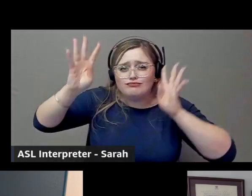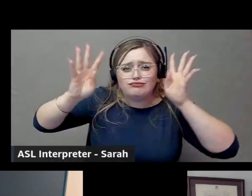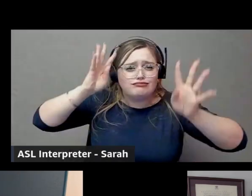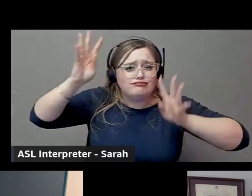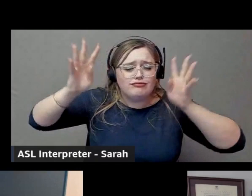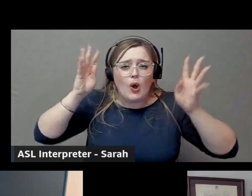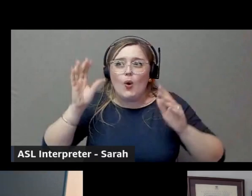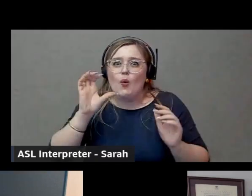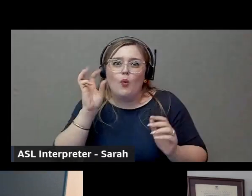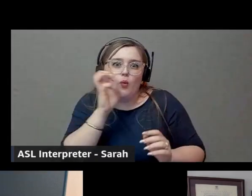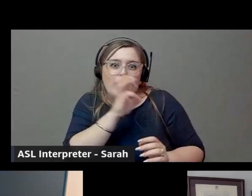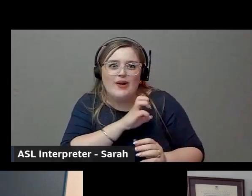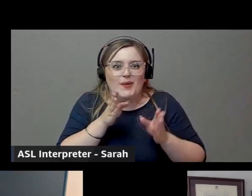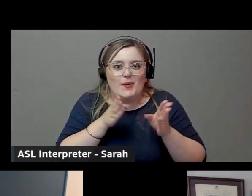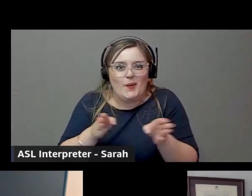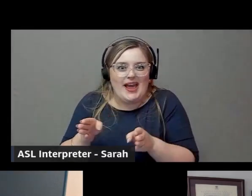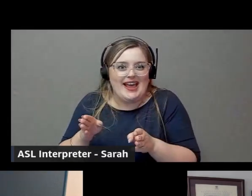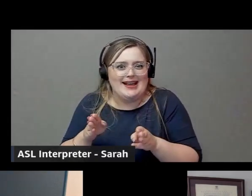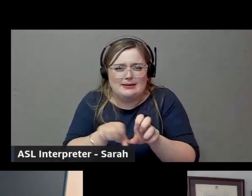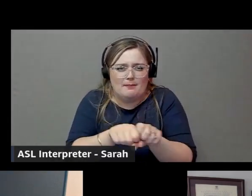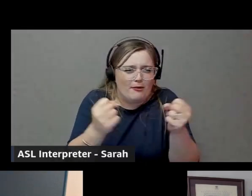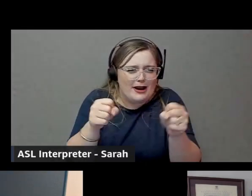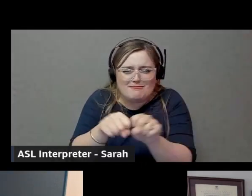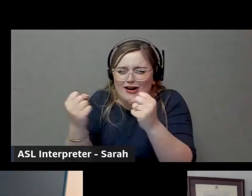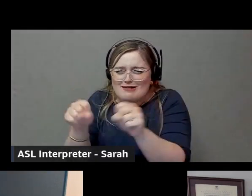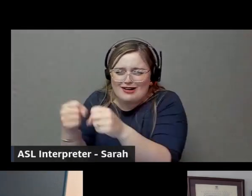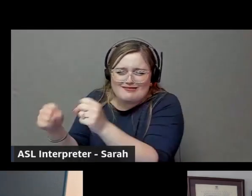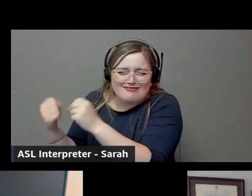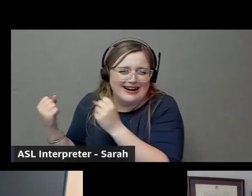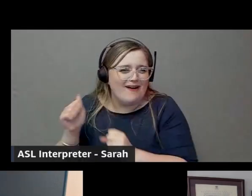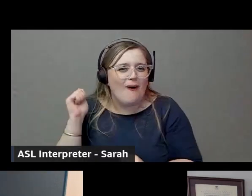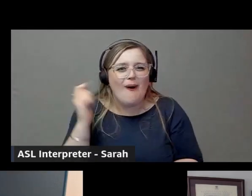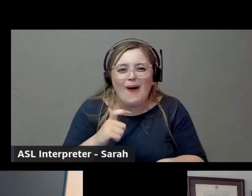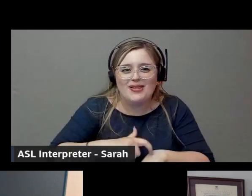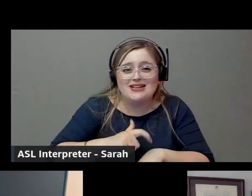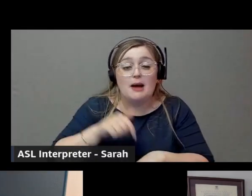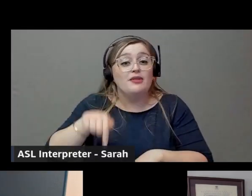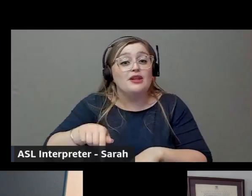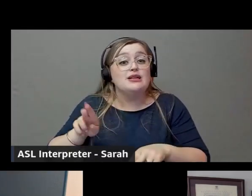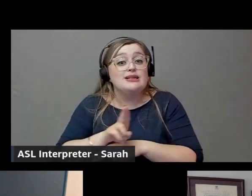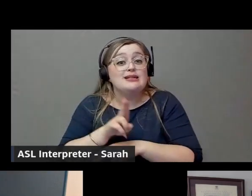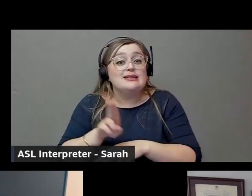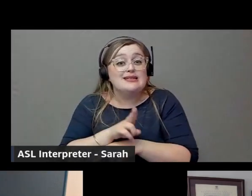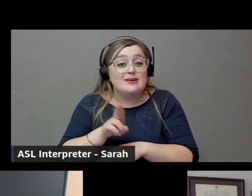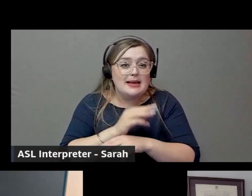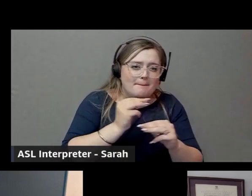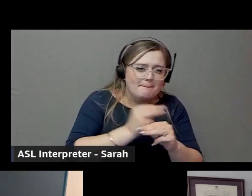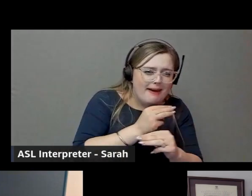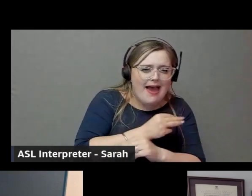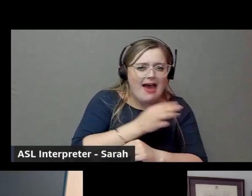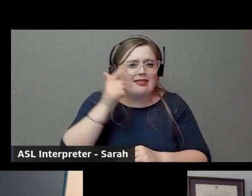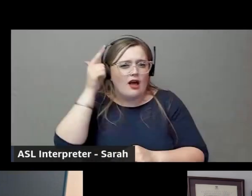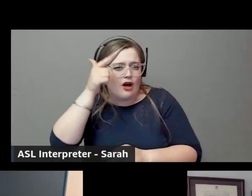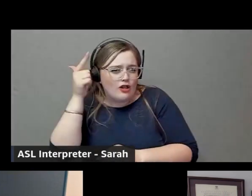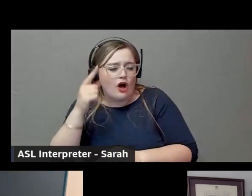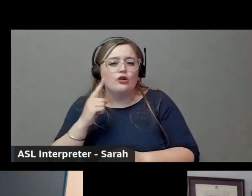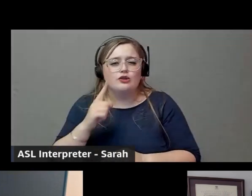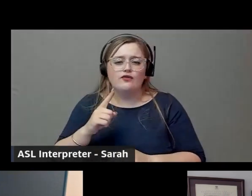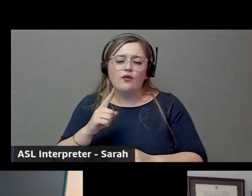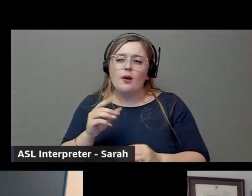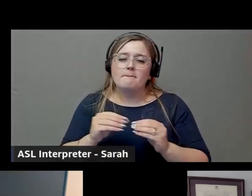things all the time. And so this is using math and logic to give you a much greater